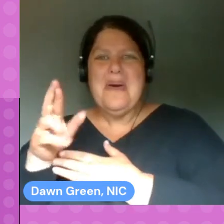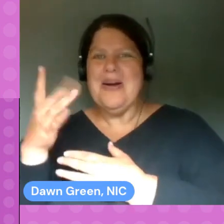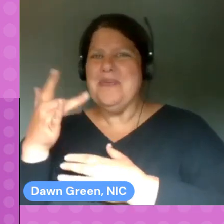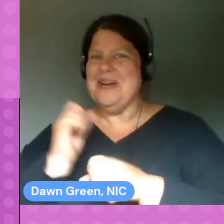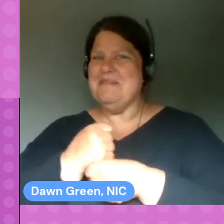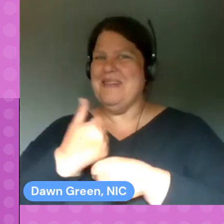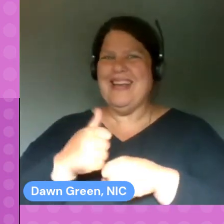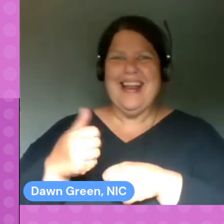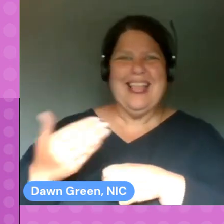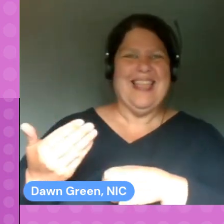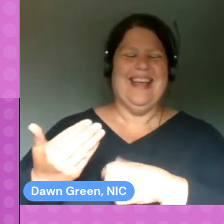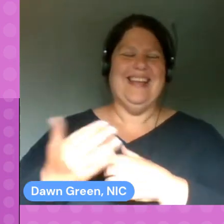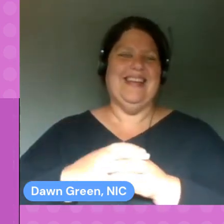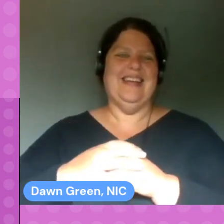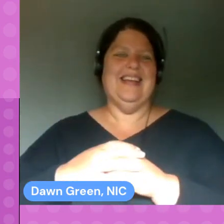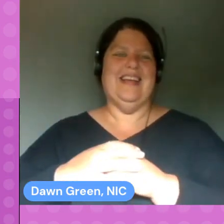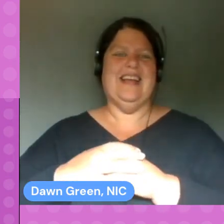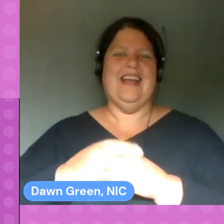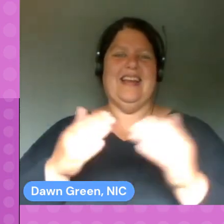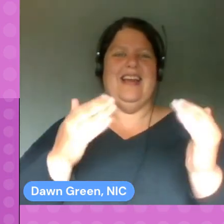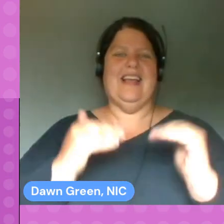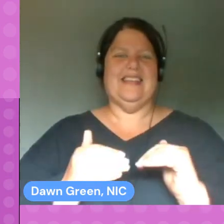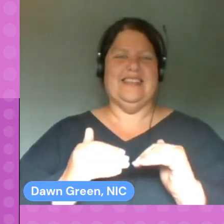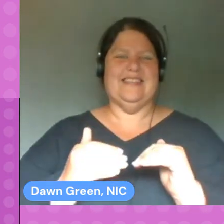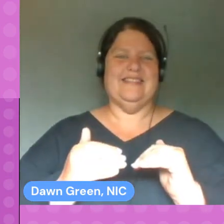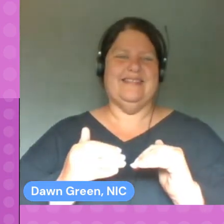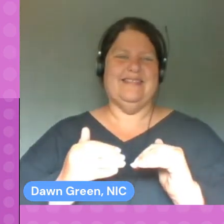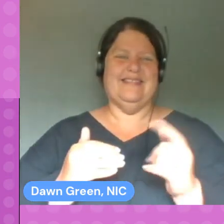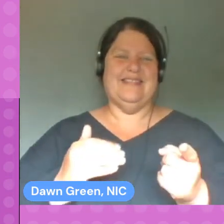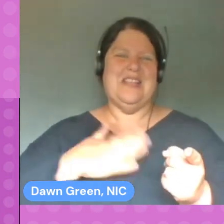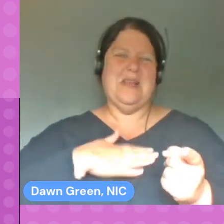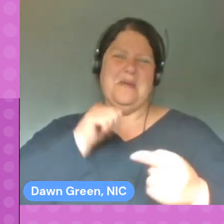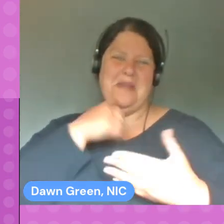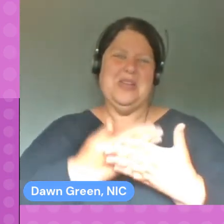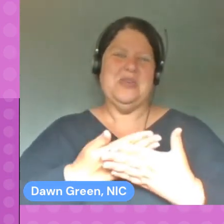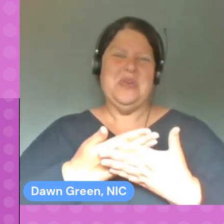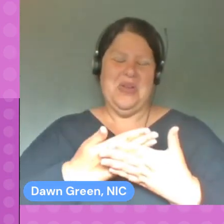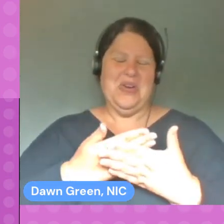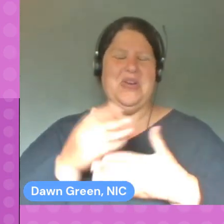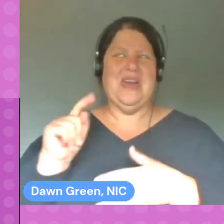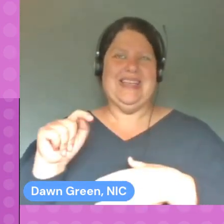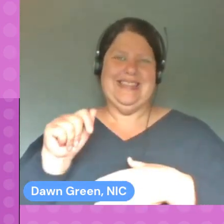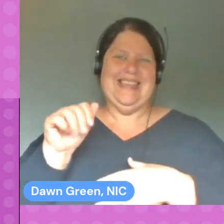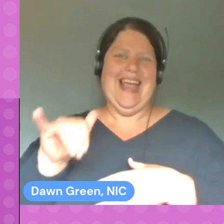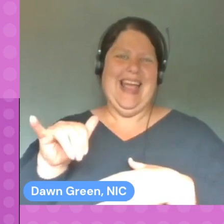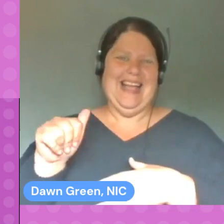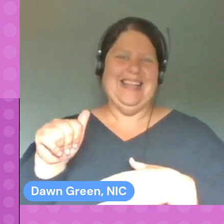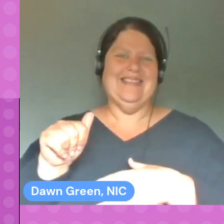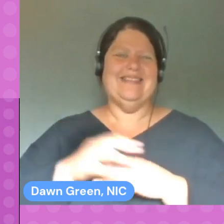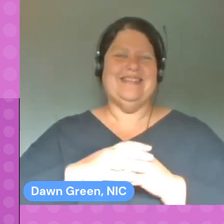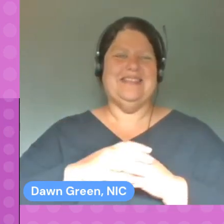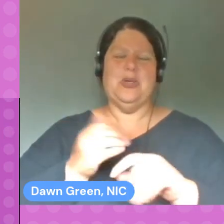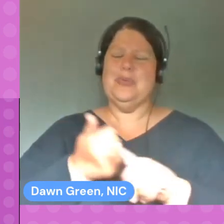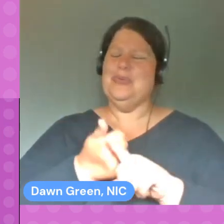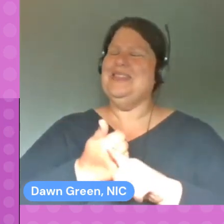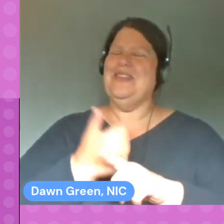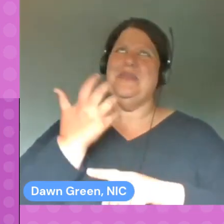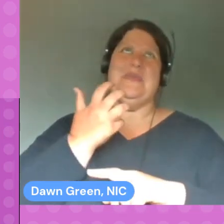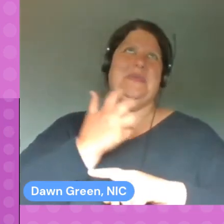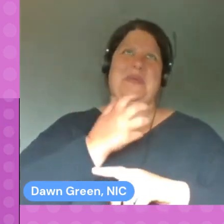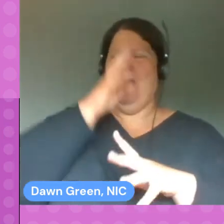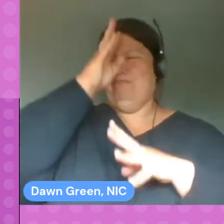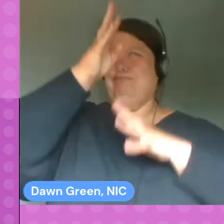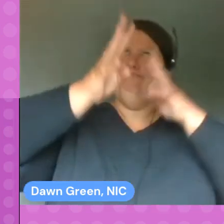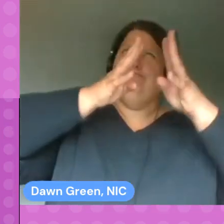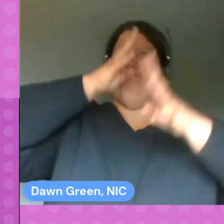Let's pick a car. So we go to the next slide here. This is my daughter, Taya, and she's very creative. And she likes to